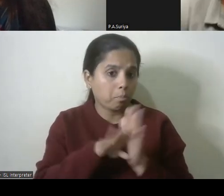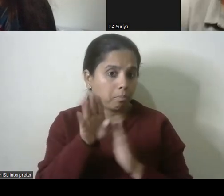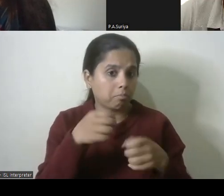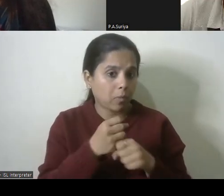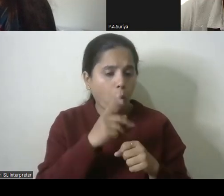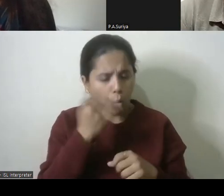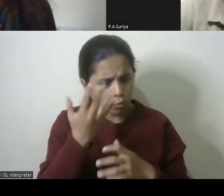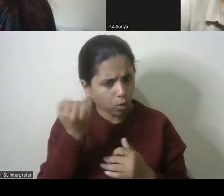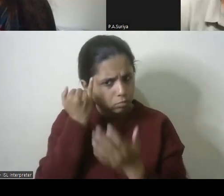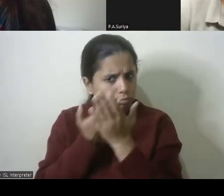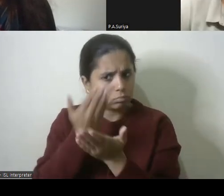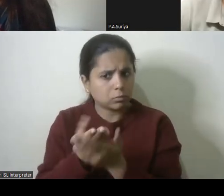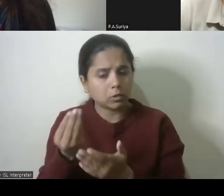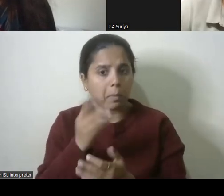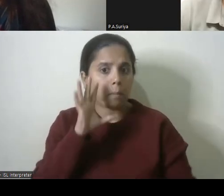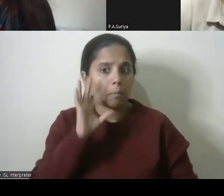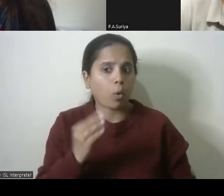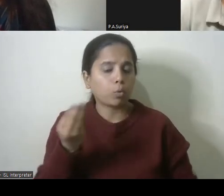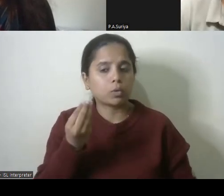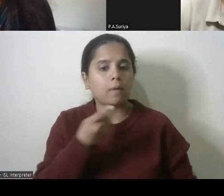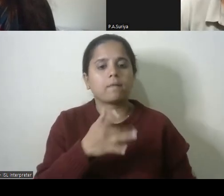to suggest the very relevant one